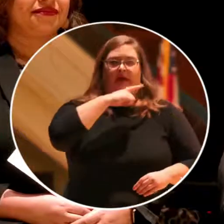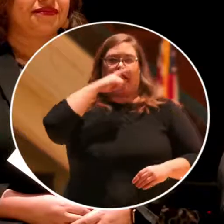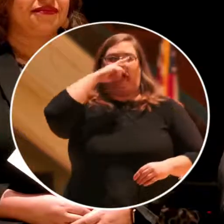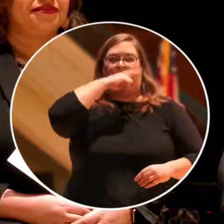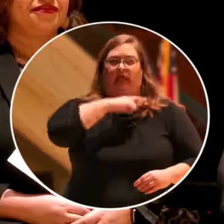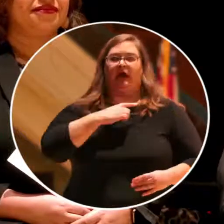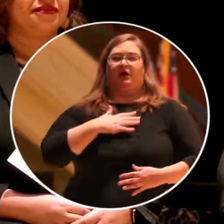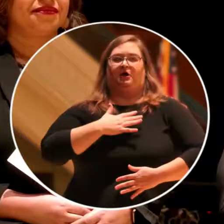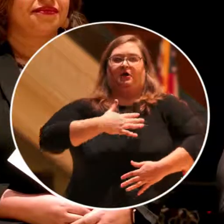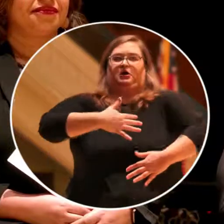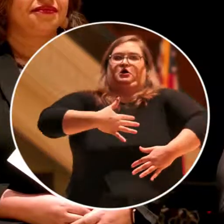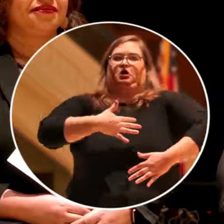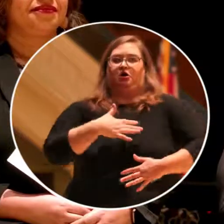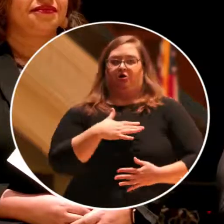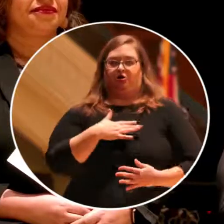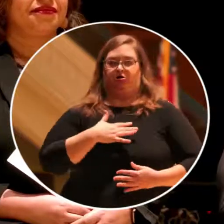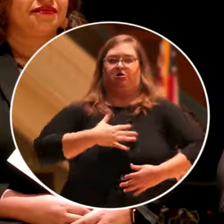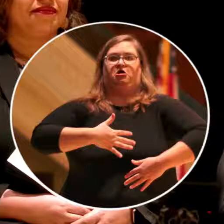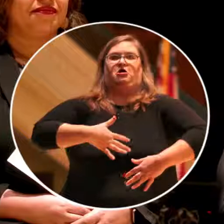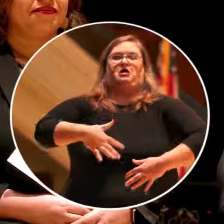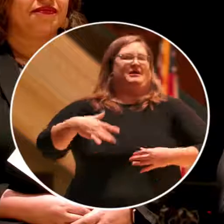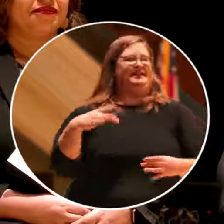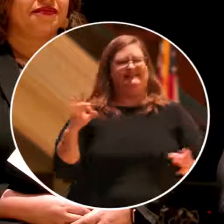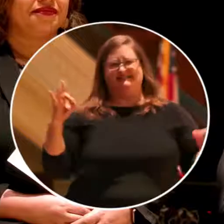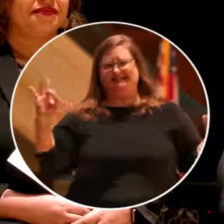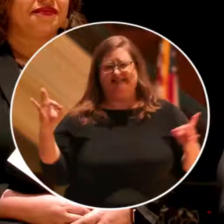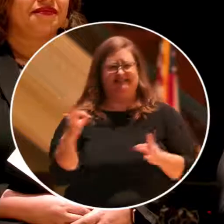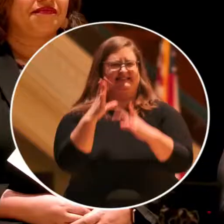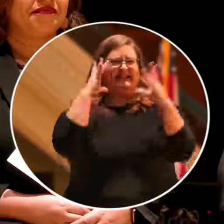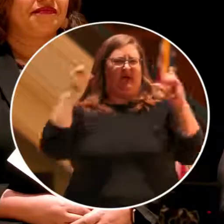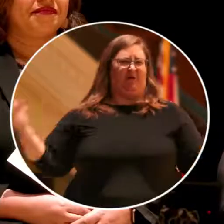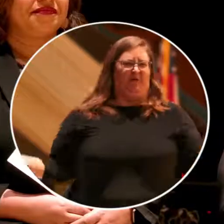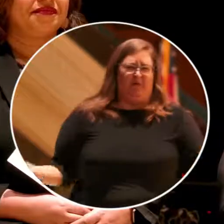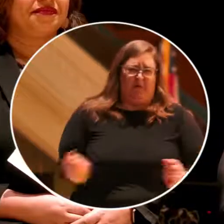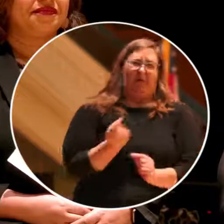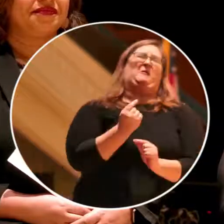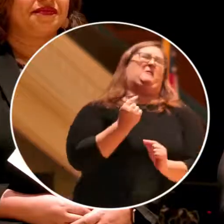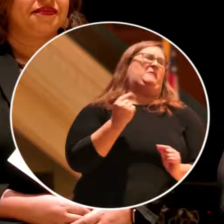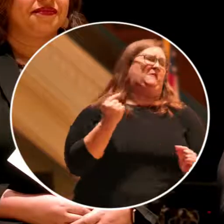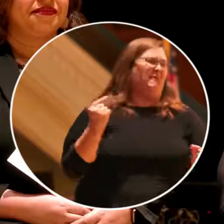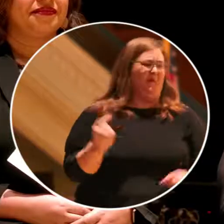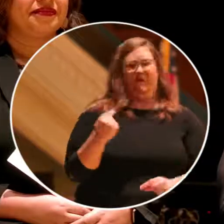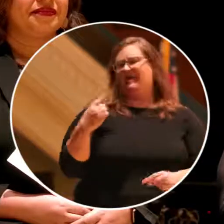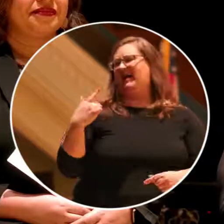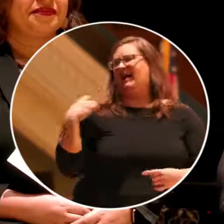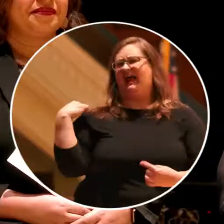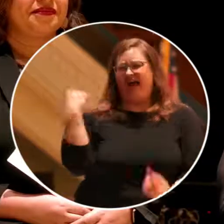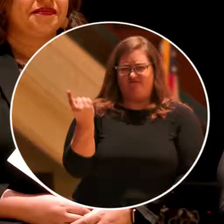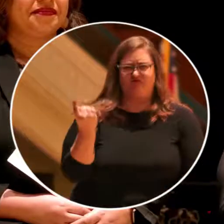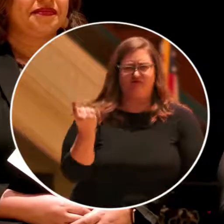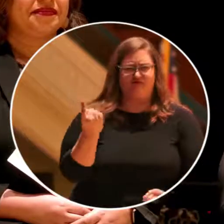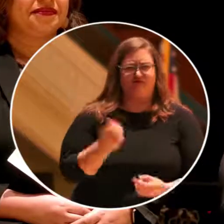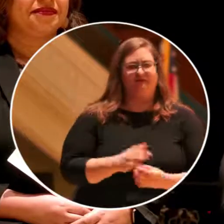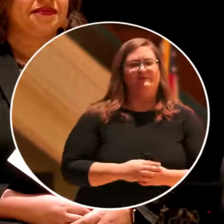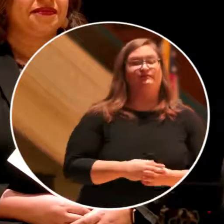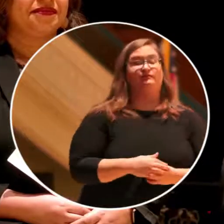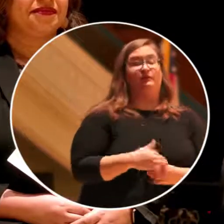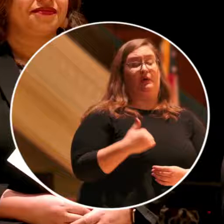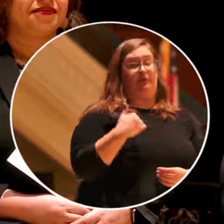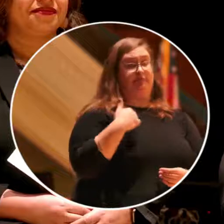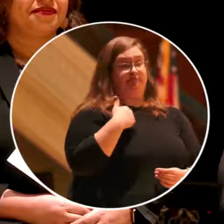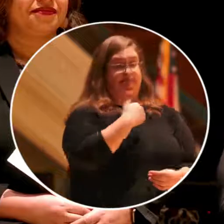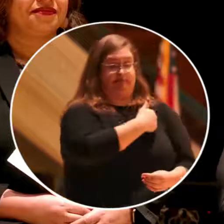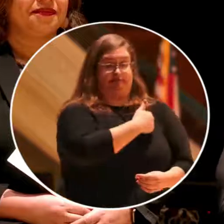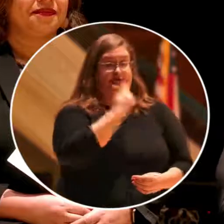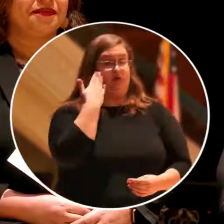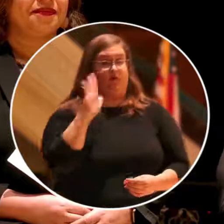way through the most agonizing, stabbing pain I have ever experienced, ever. We didn't know at the time that my son